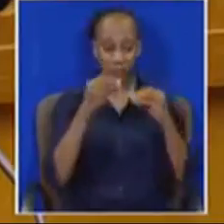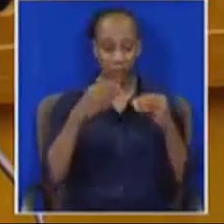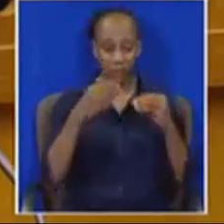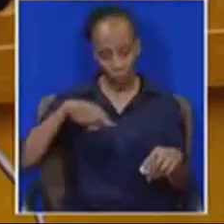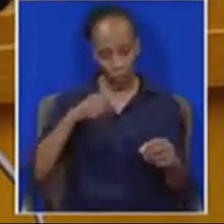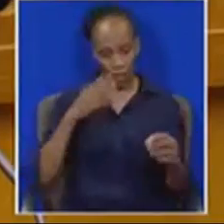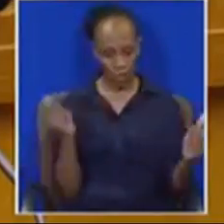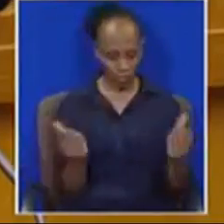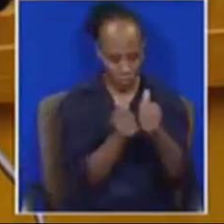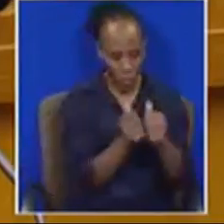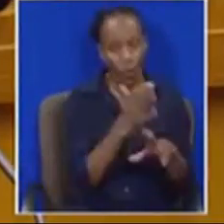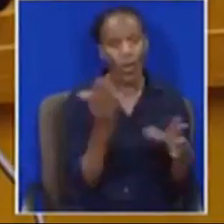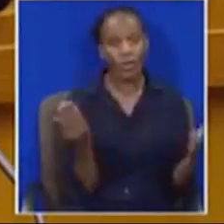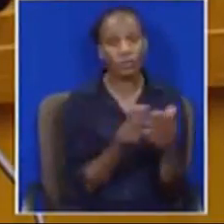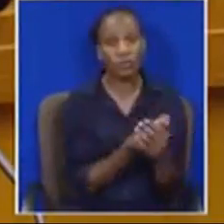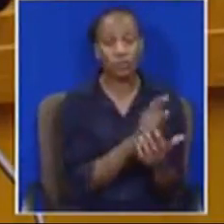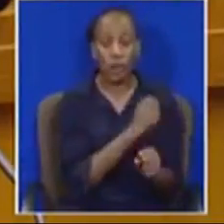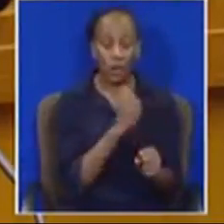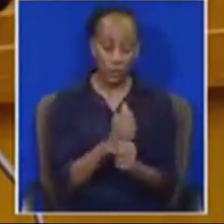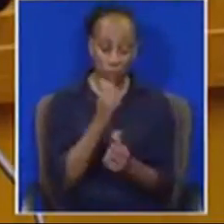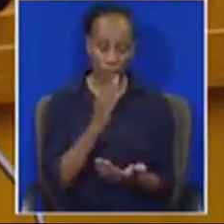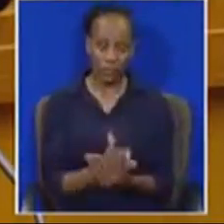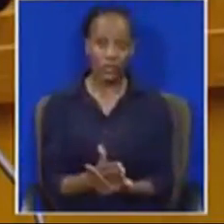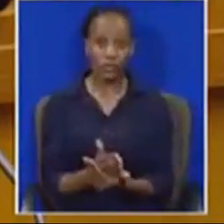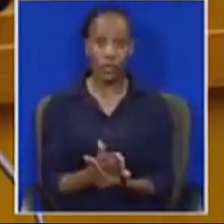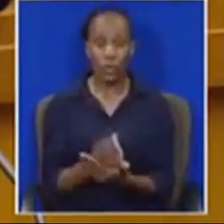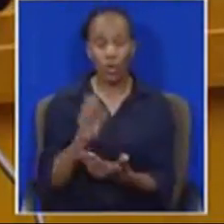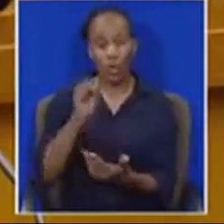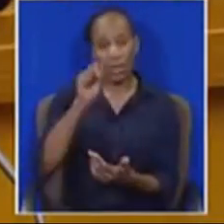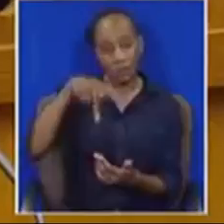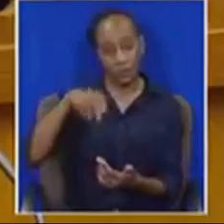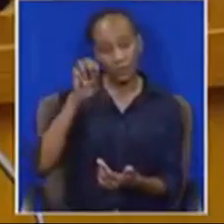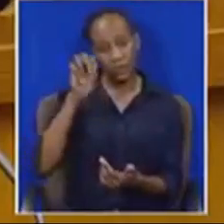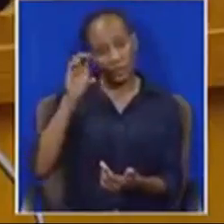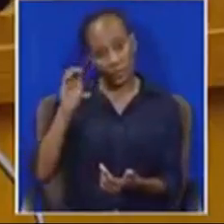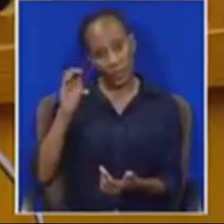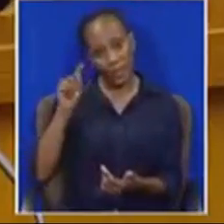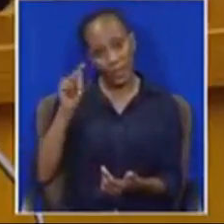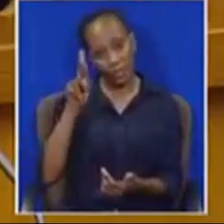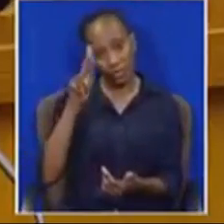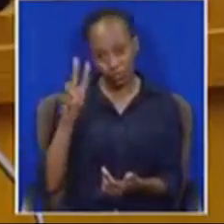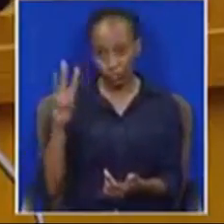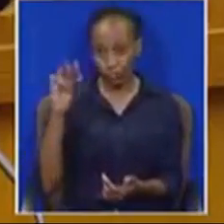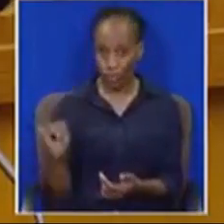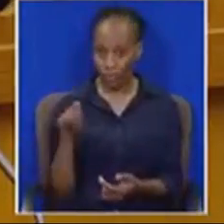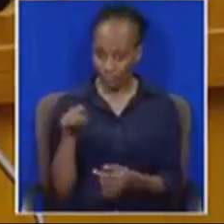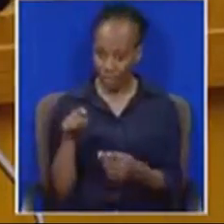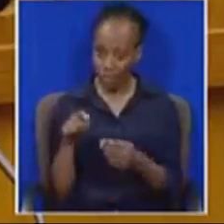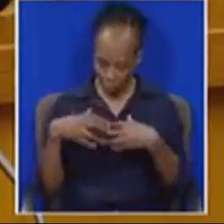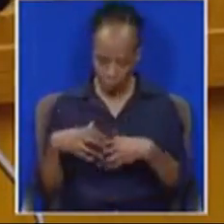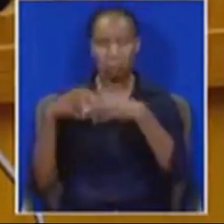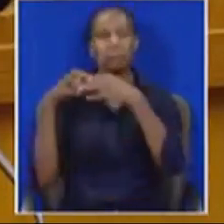to ensure that the allocation of the spectrum reduces barriers to entry,